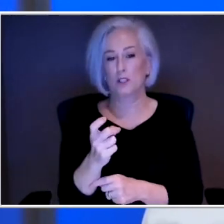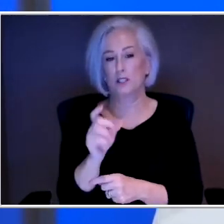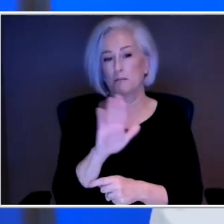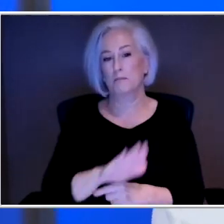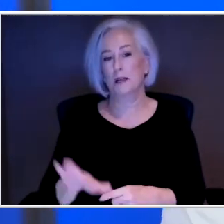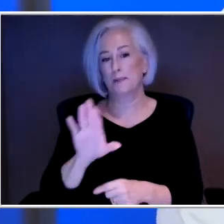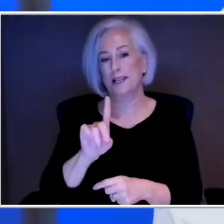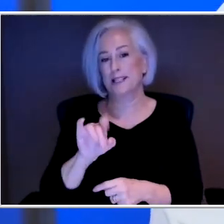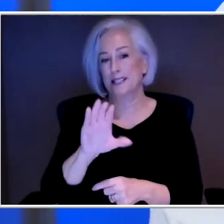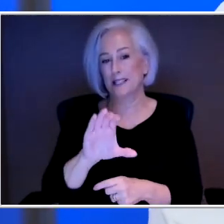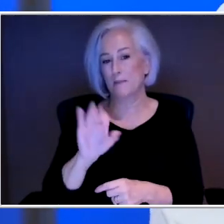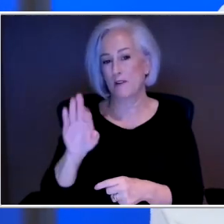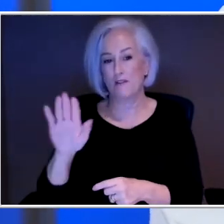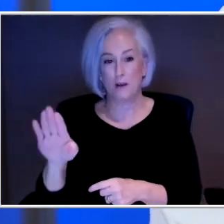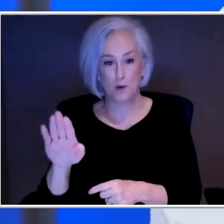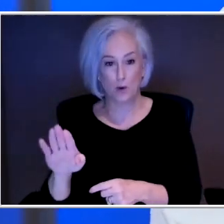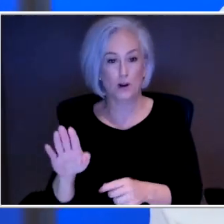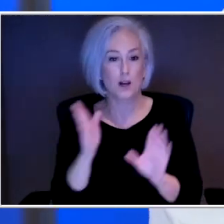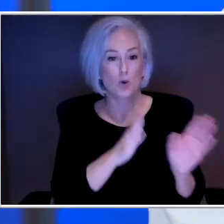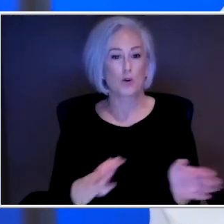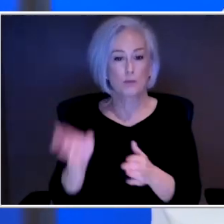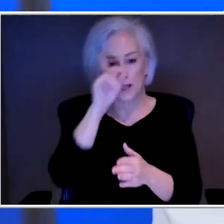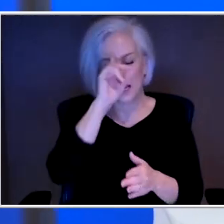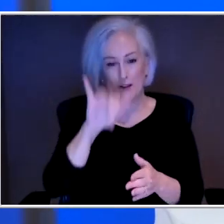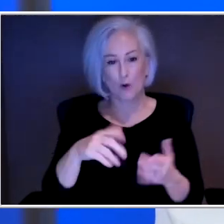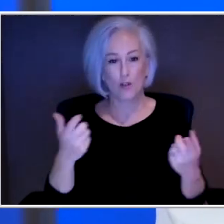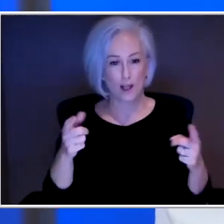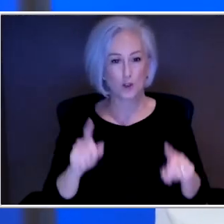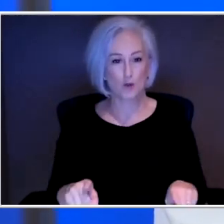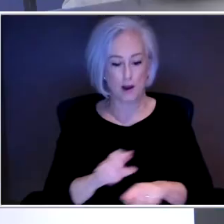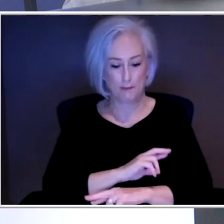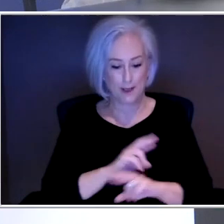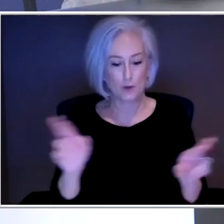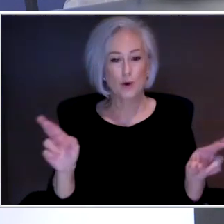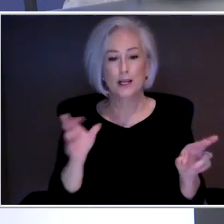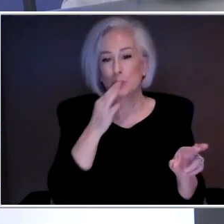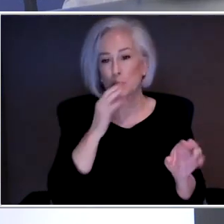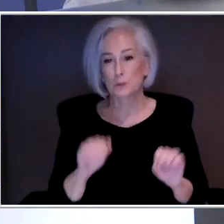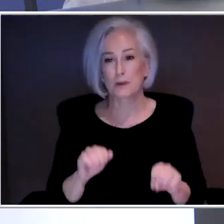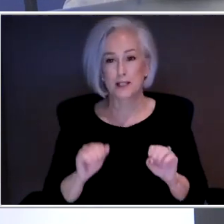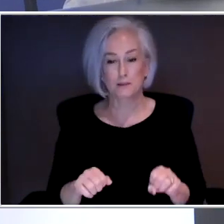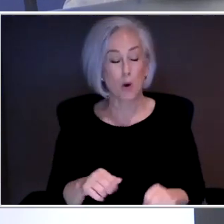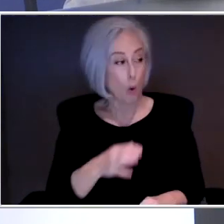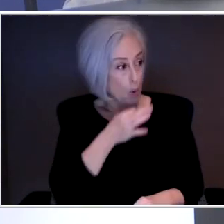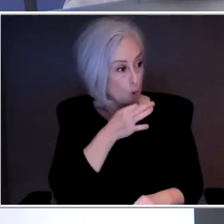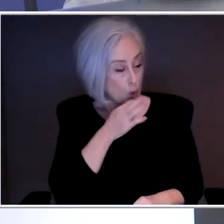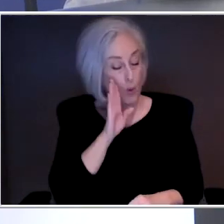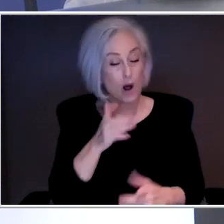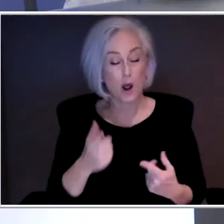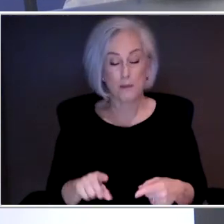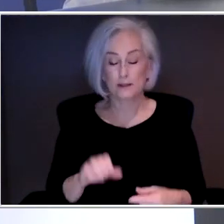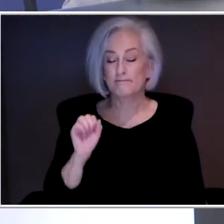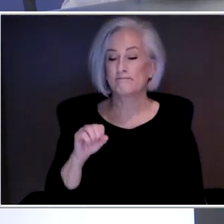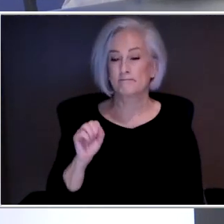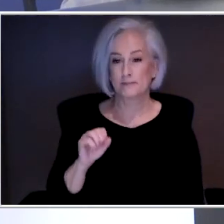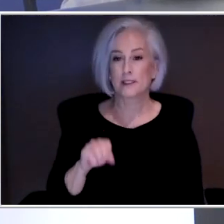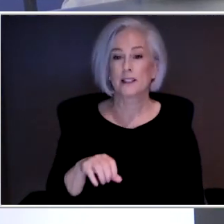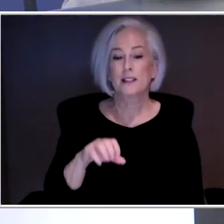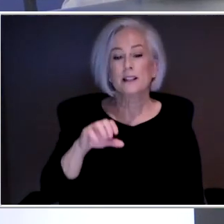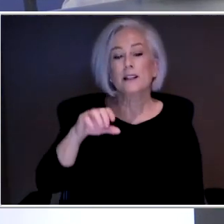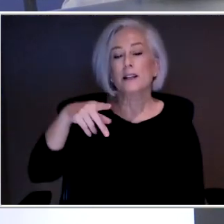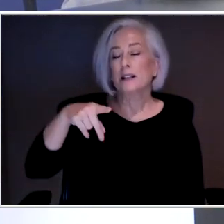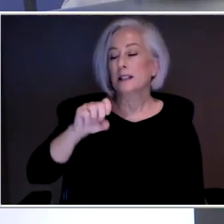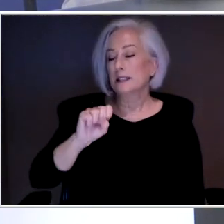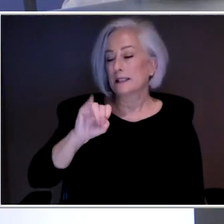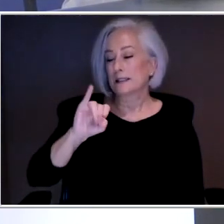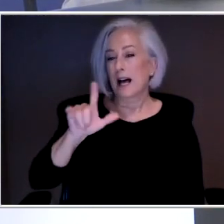February, we're making plans here at the health system to have that ready to go as soon as we can. Right around the corner. Yeah. What about psilocybin, the ingredient in